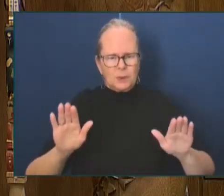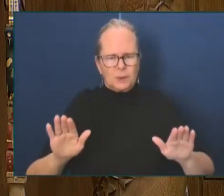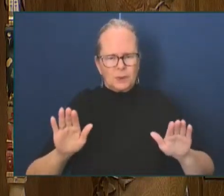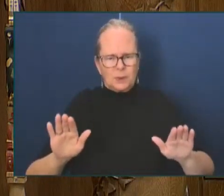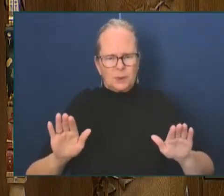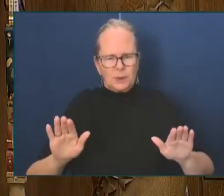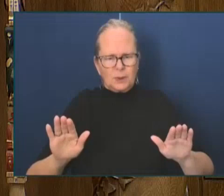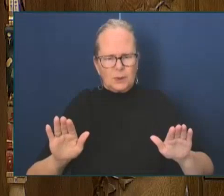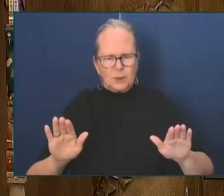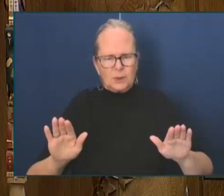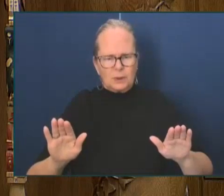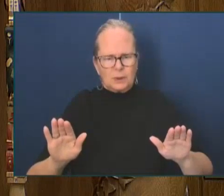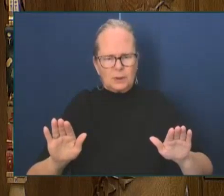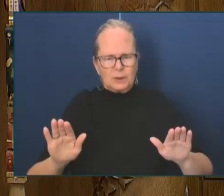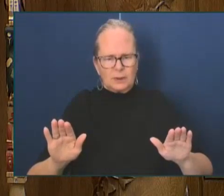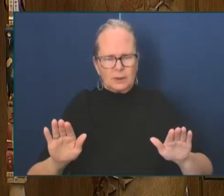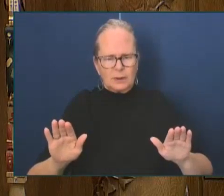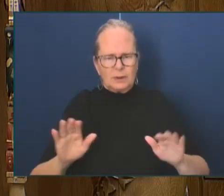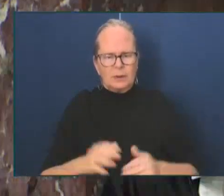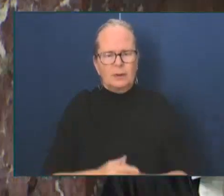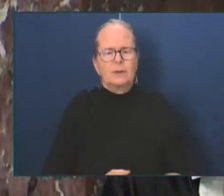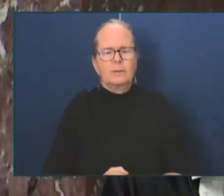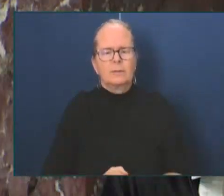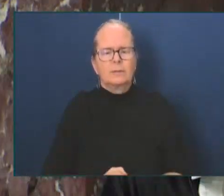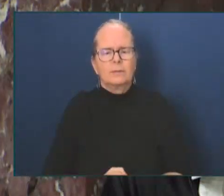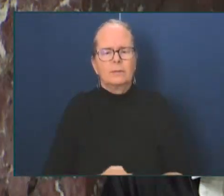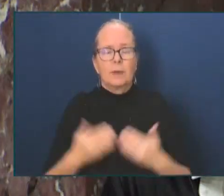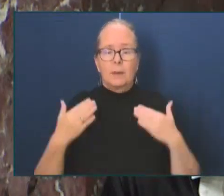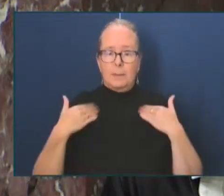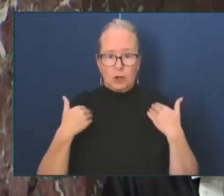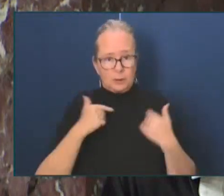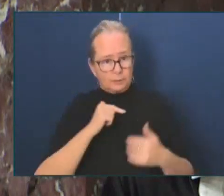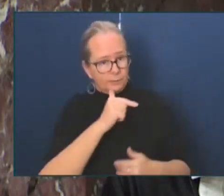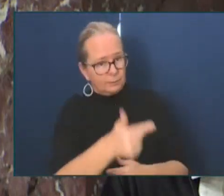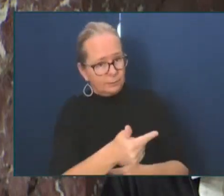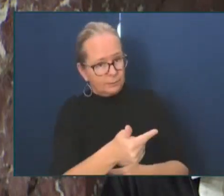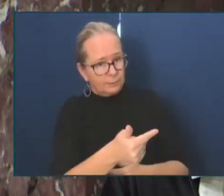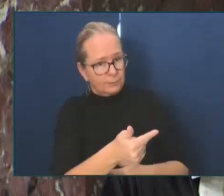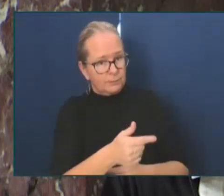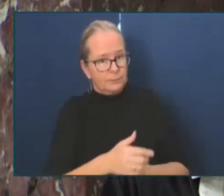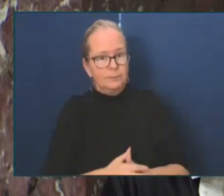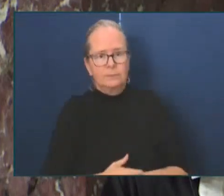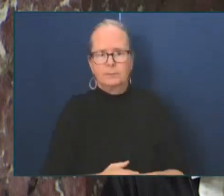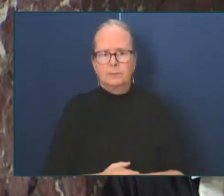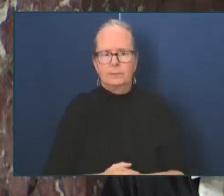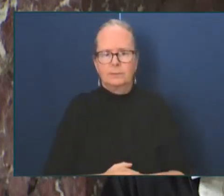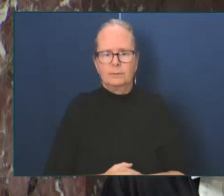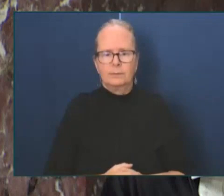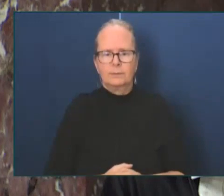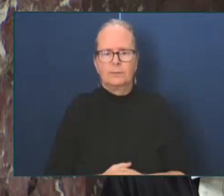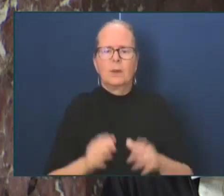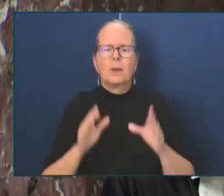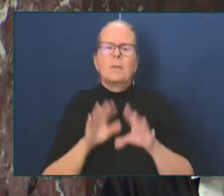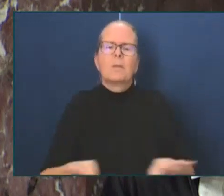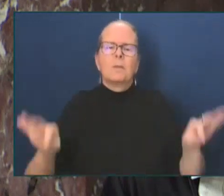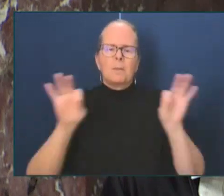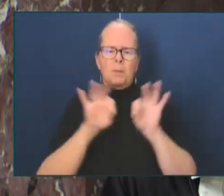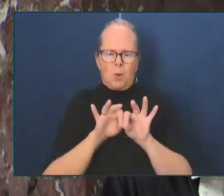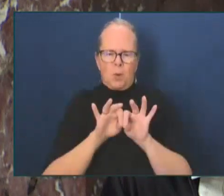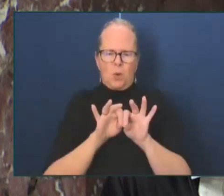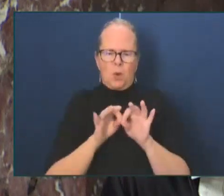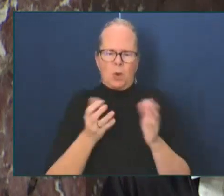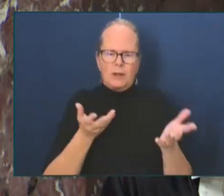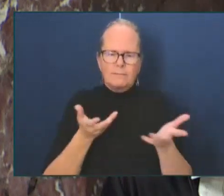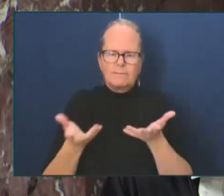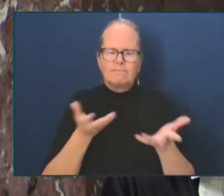Minister. Thank you, Honourable Speaker. It is really important to listen to families. And I have been listening to families, and I will continue